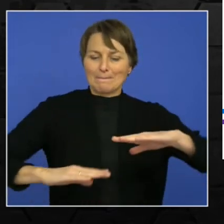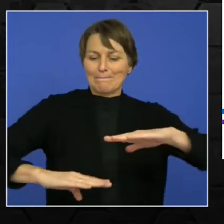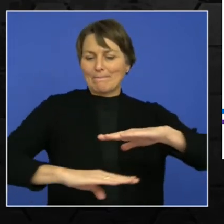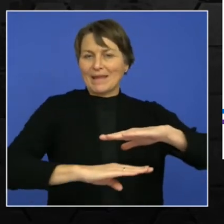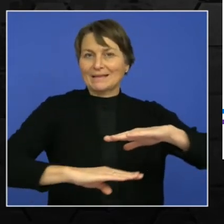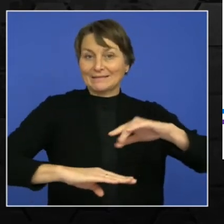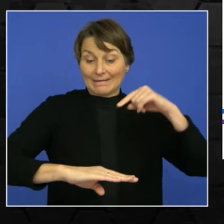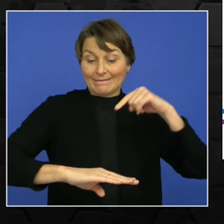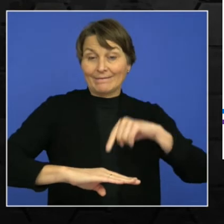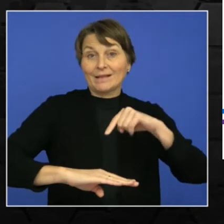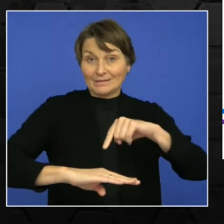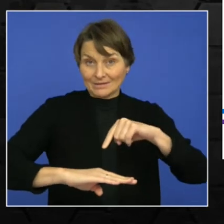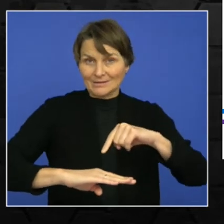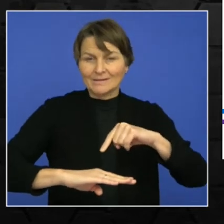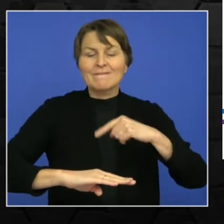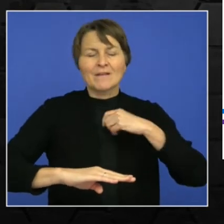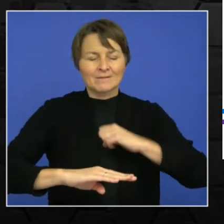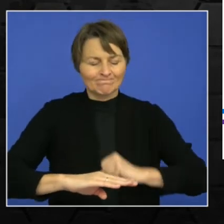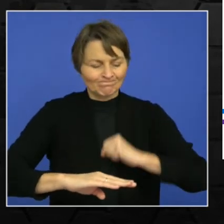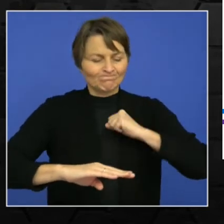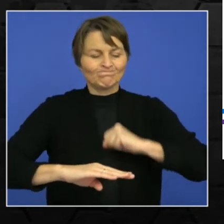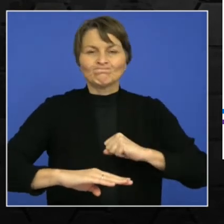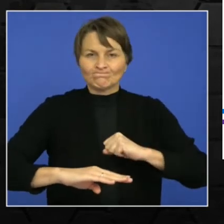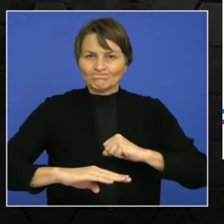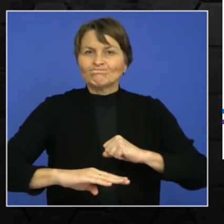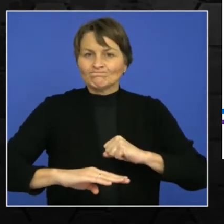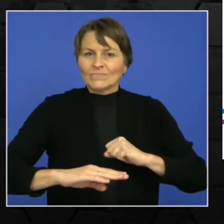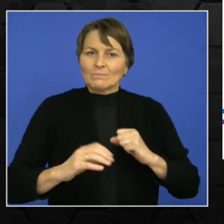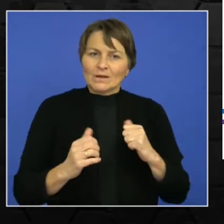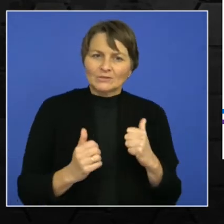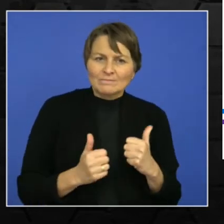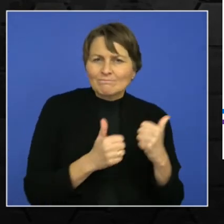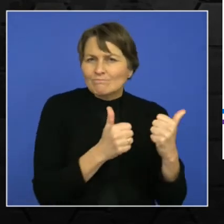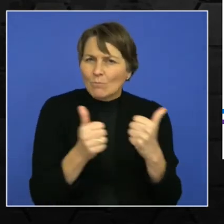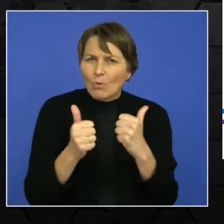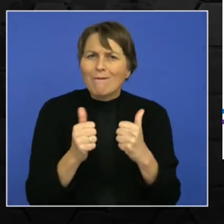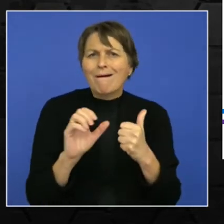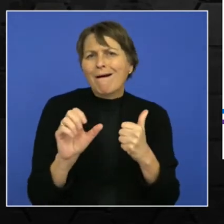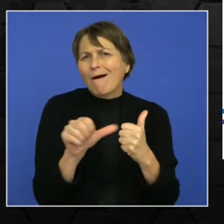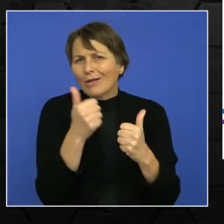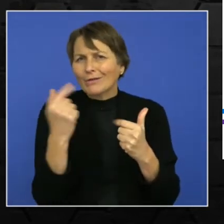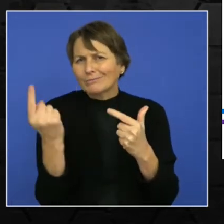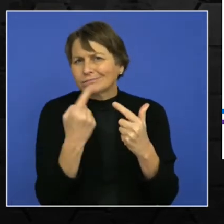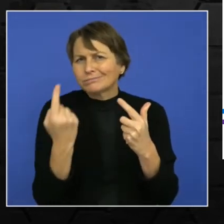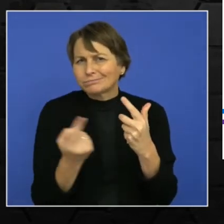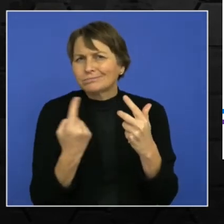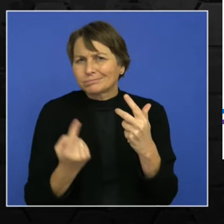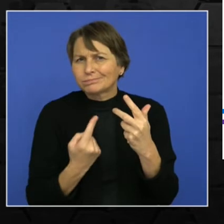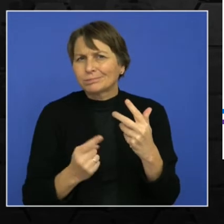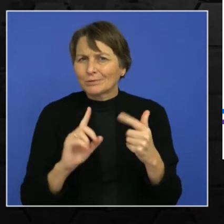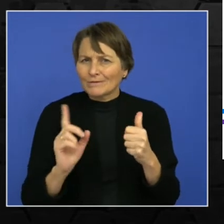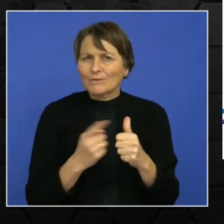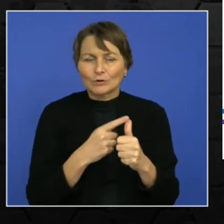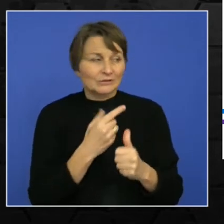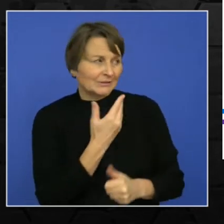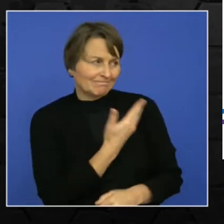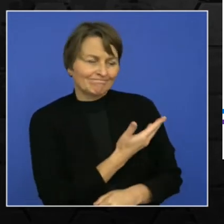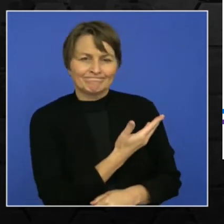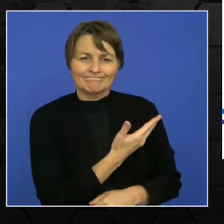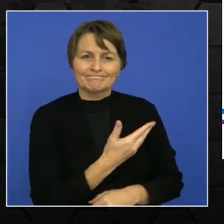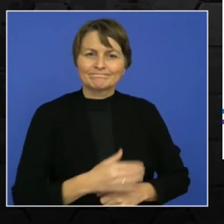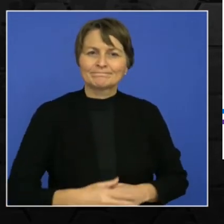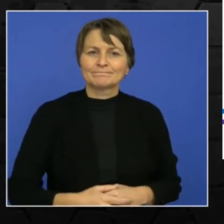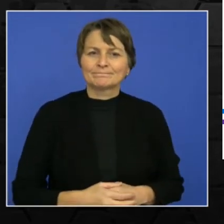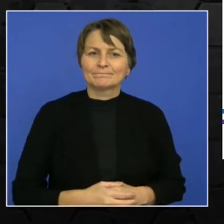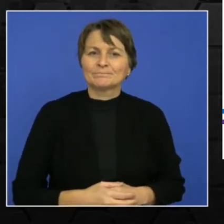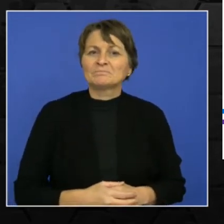stronger theoretical grip on things before moving on to practical stuff. Because practical stuff isn't that much difficult. Like